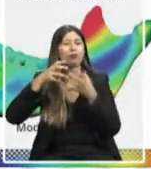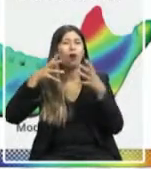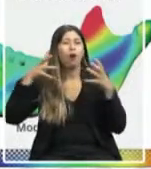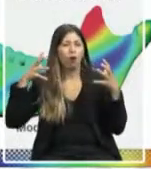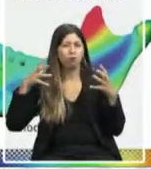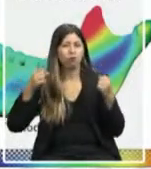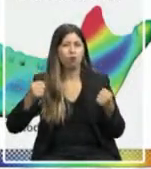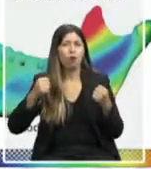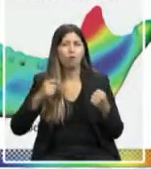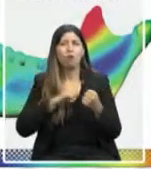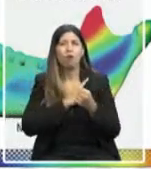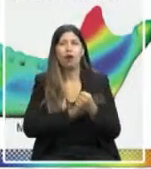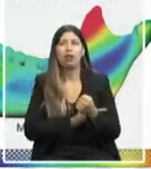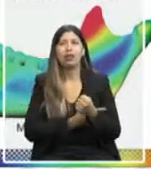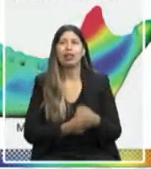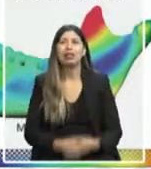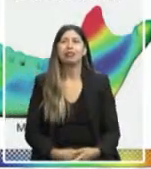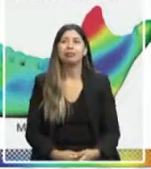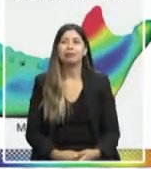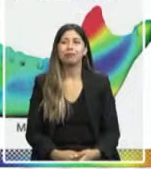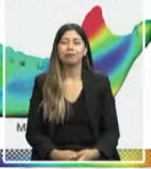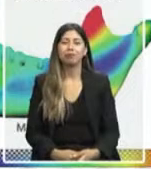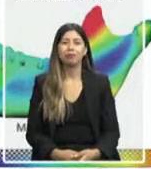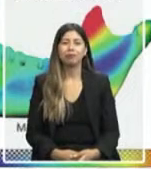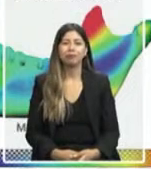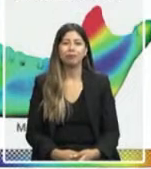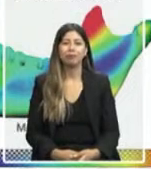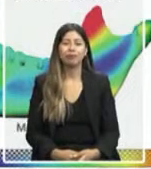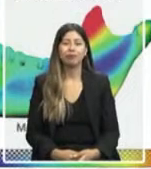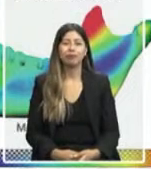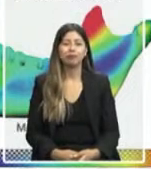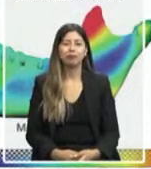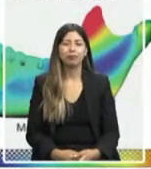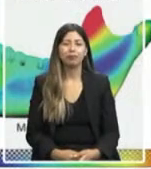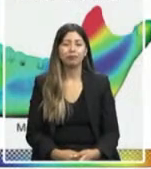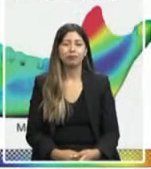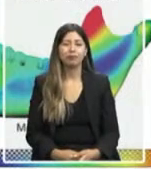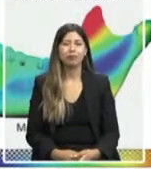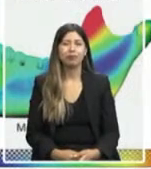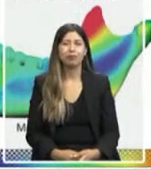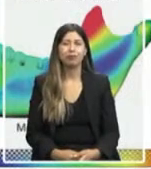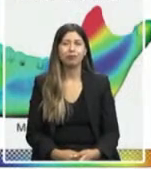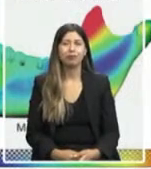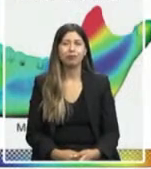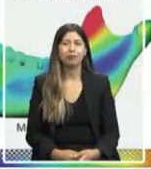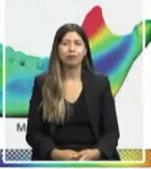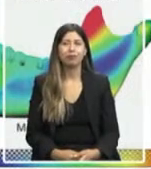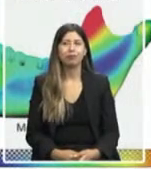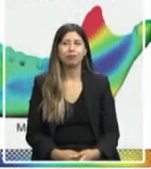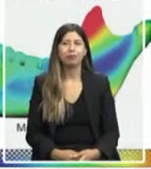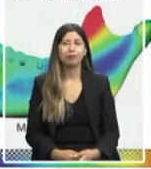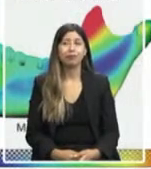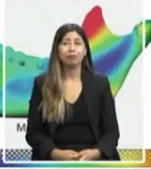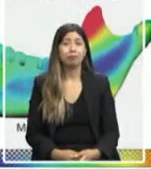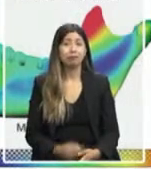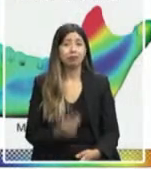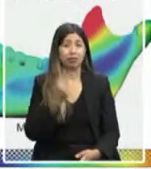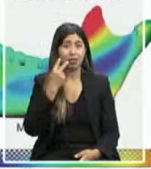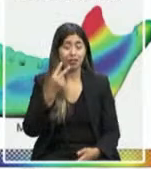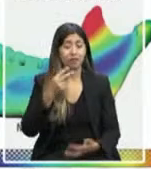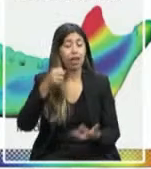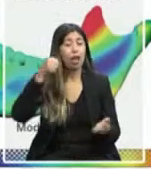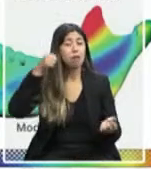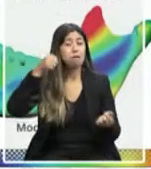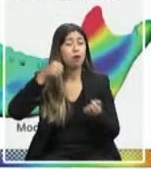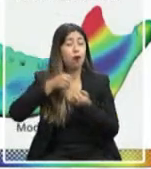more gracile, looking like mandibles of individuals with weak muscles. And the regions that mostly